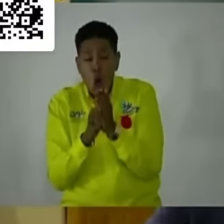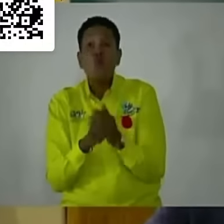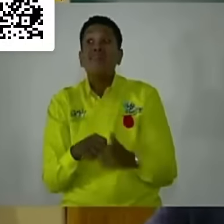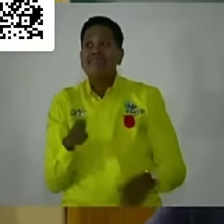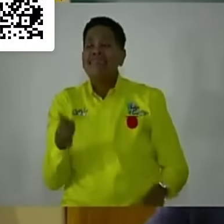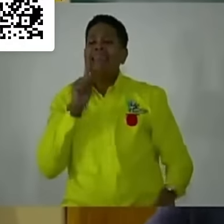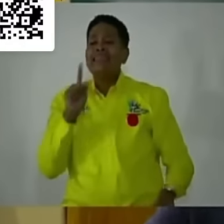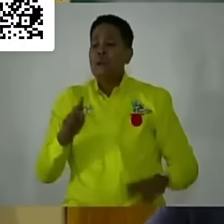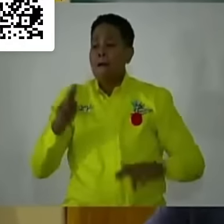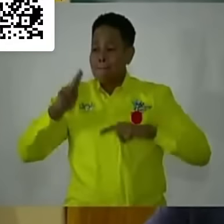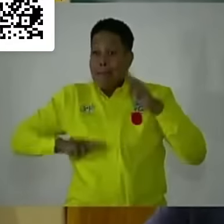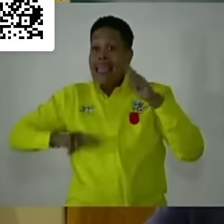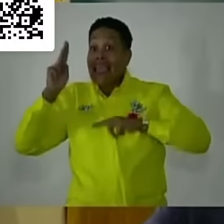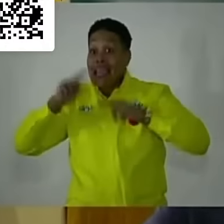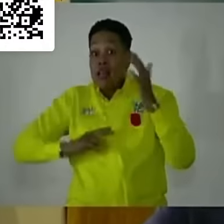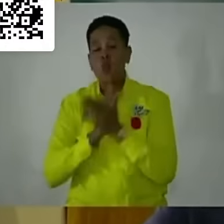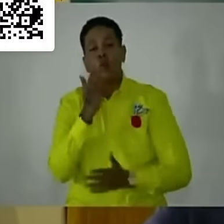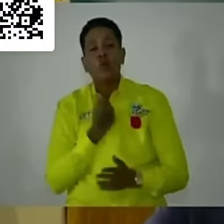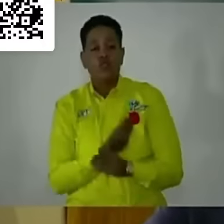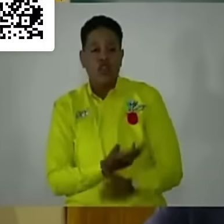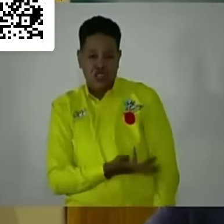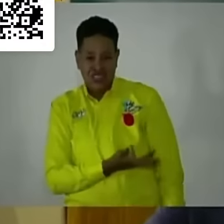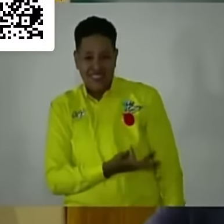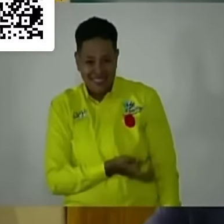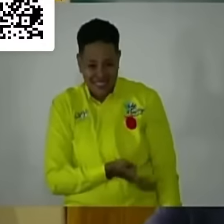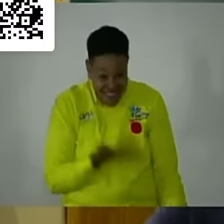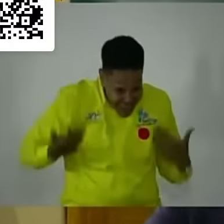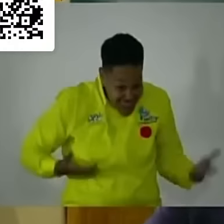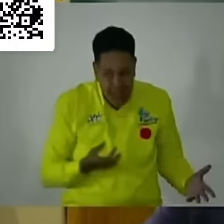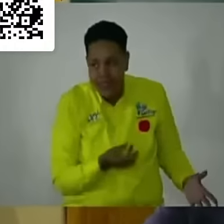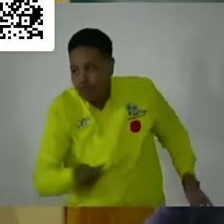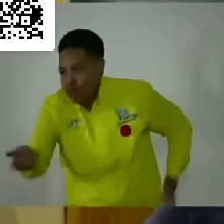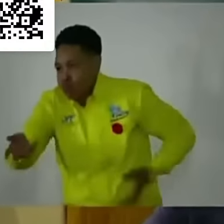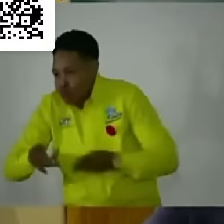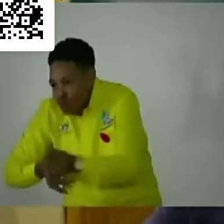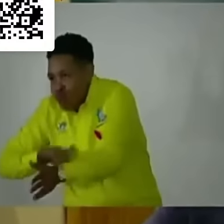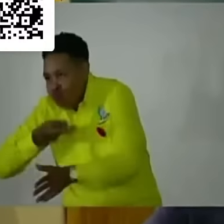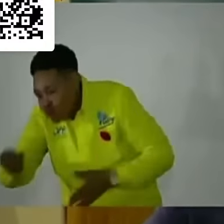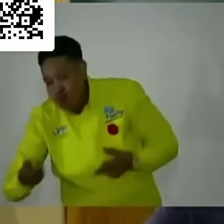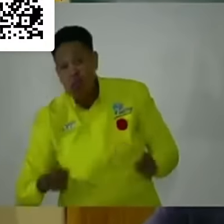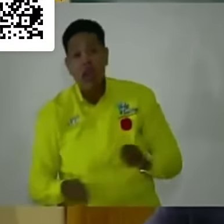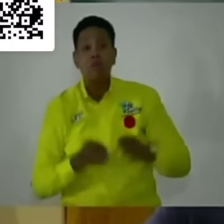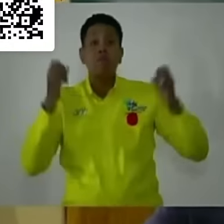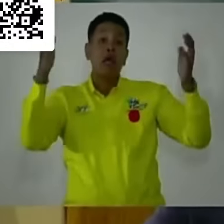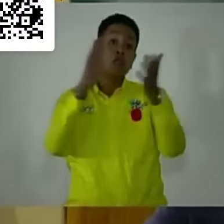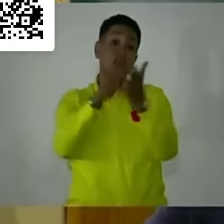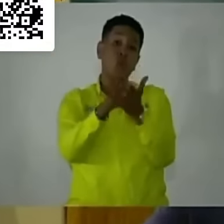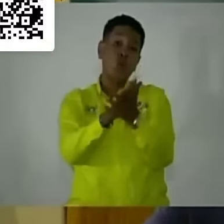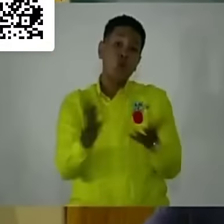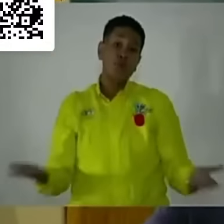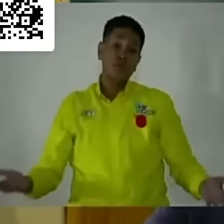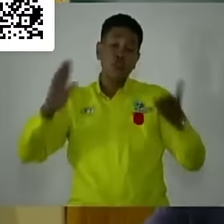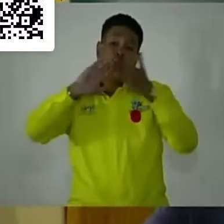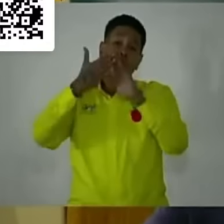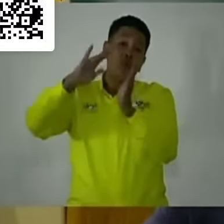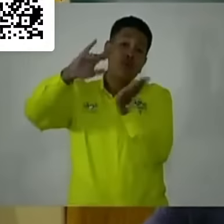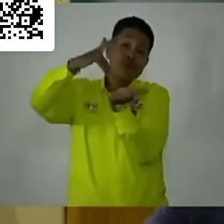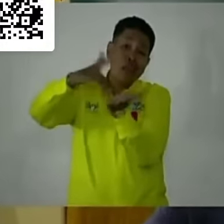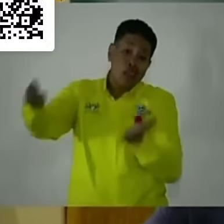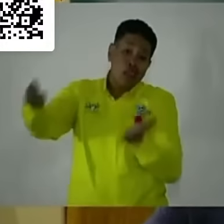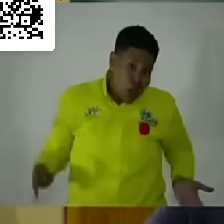were built through our bauxite and mining industry, a number of schools, community